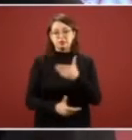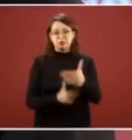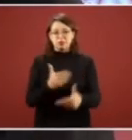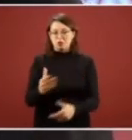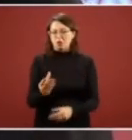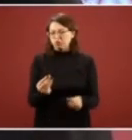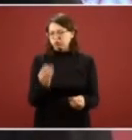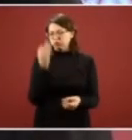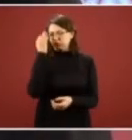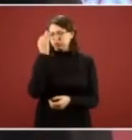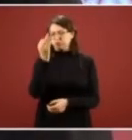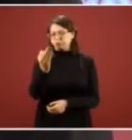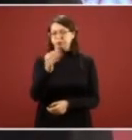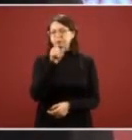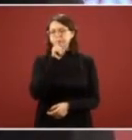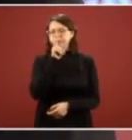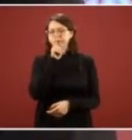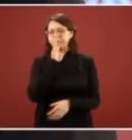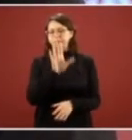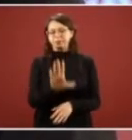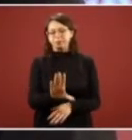a long time.